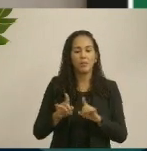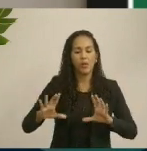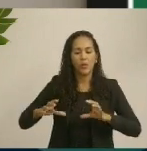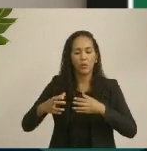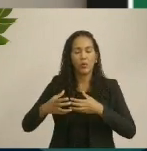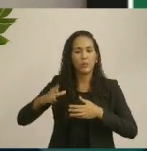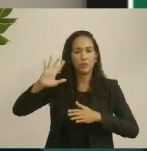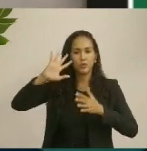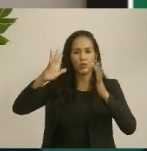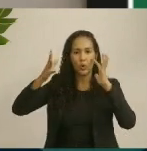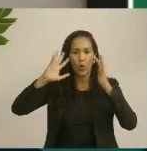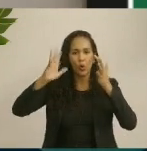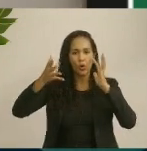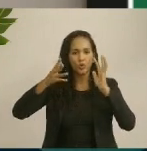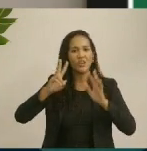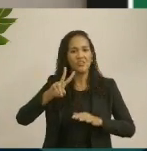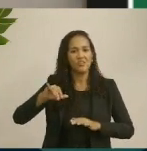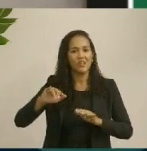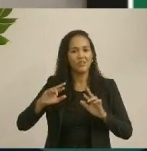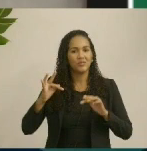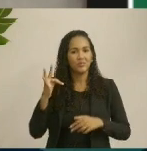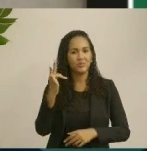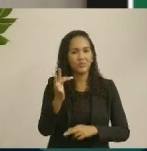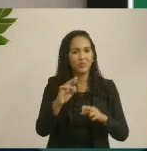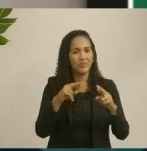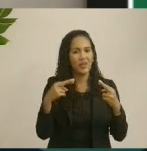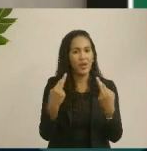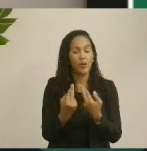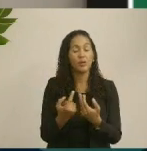me. And of course, I want to extend gratitude to our